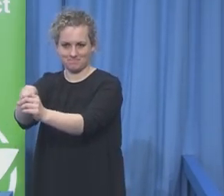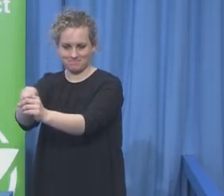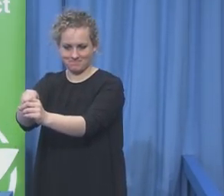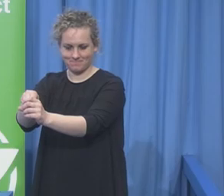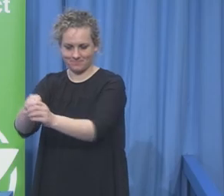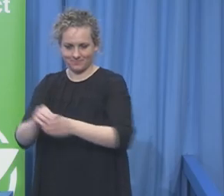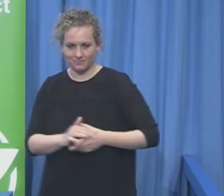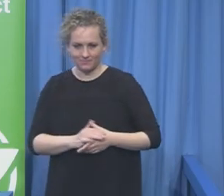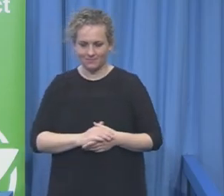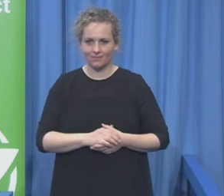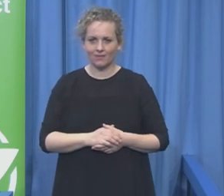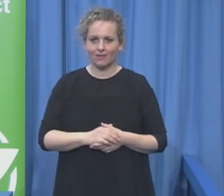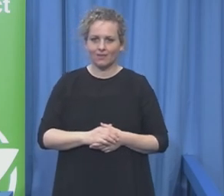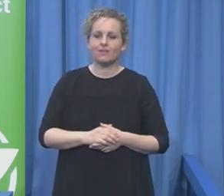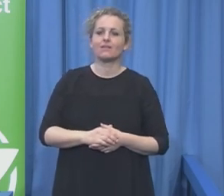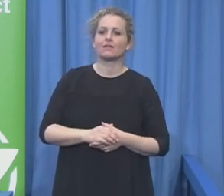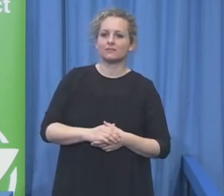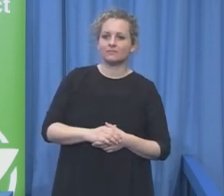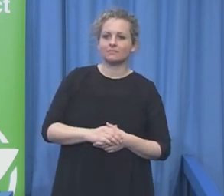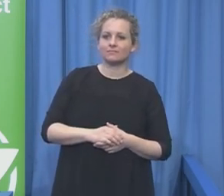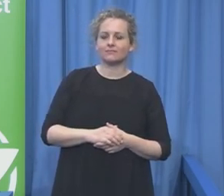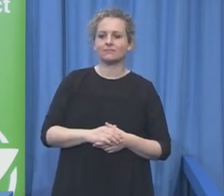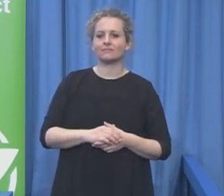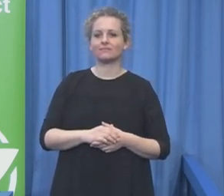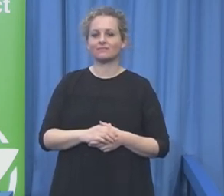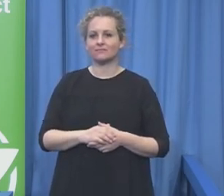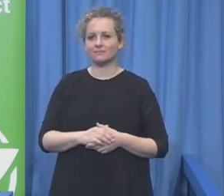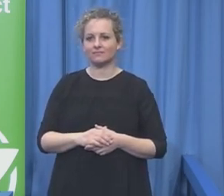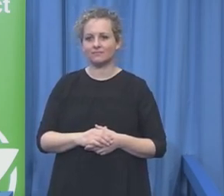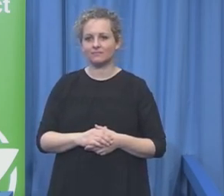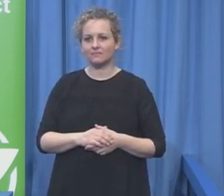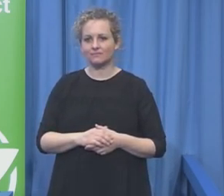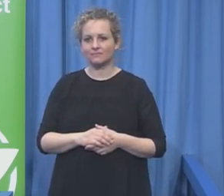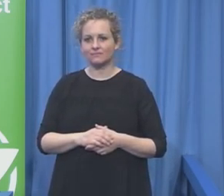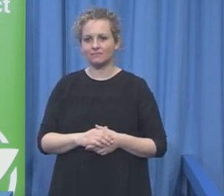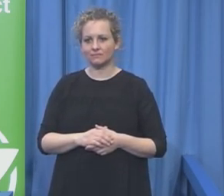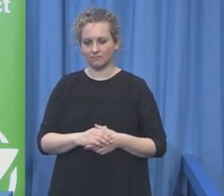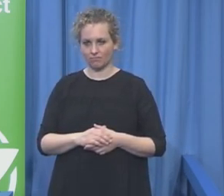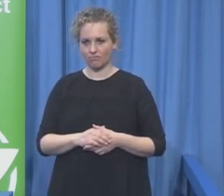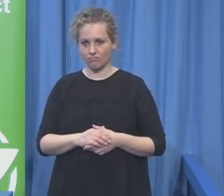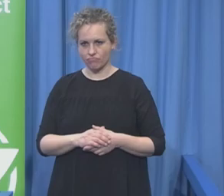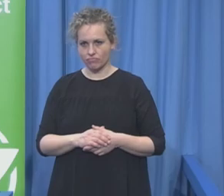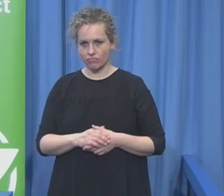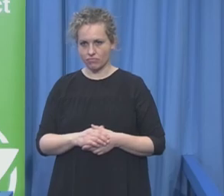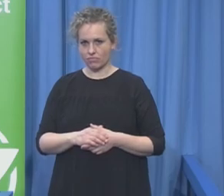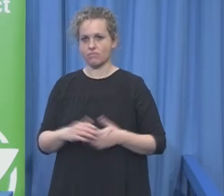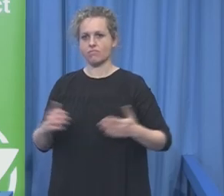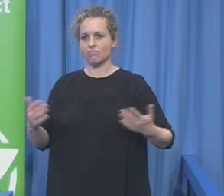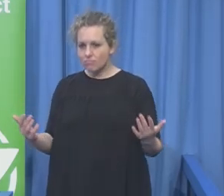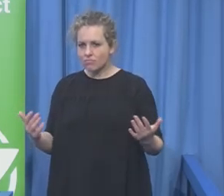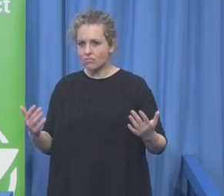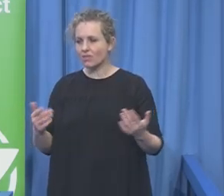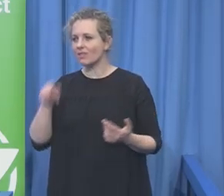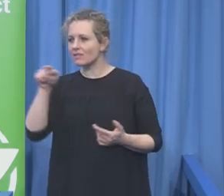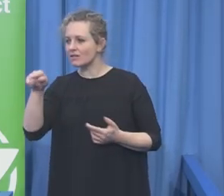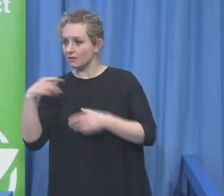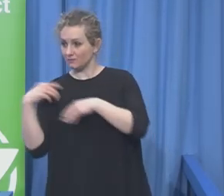to success. Thank you. We have time for one last question. Any question?